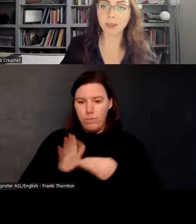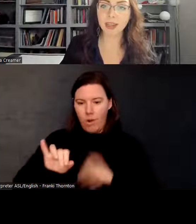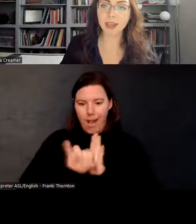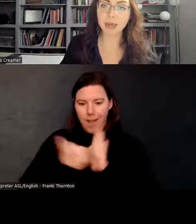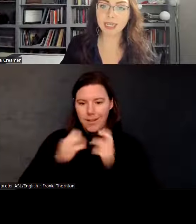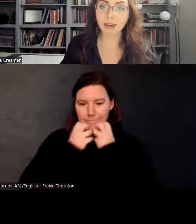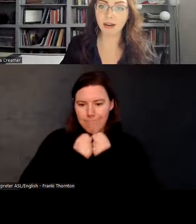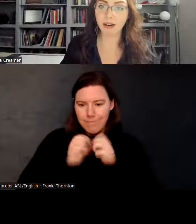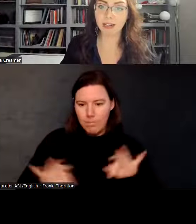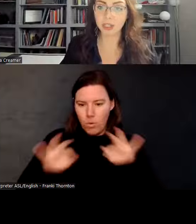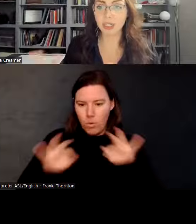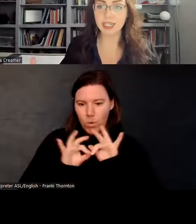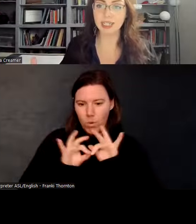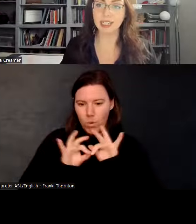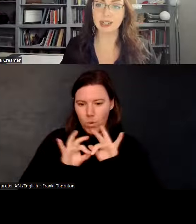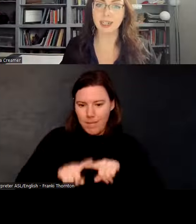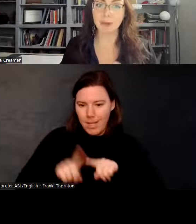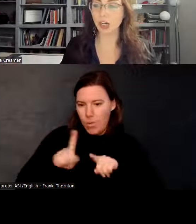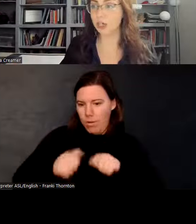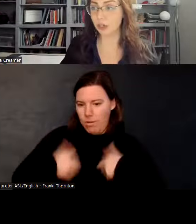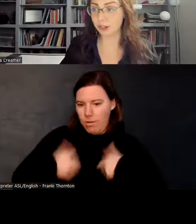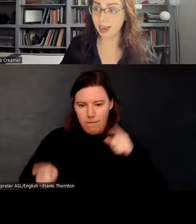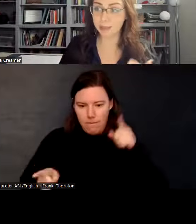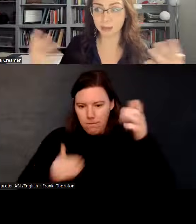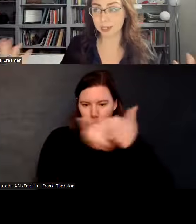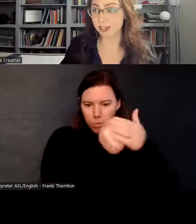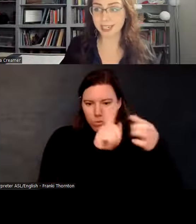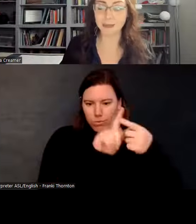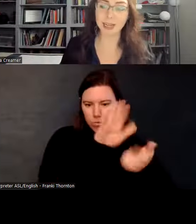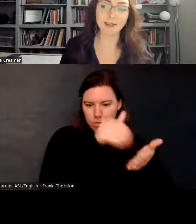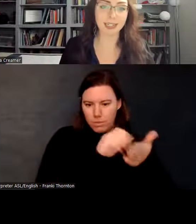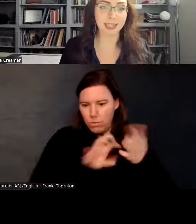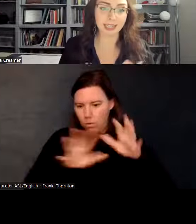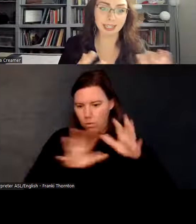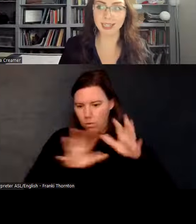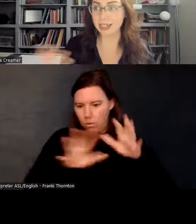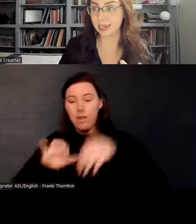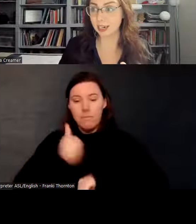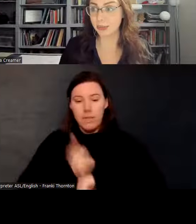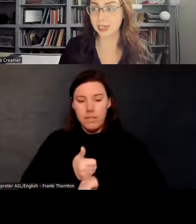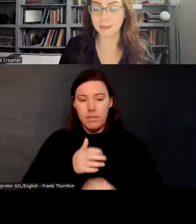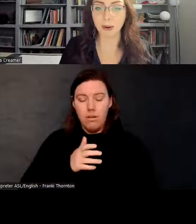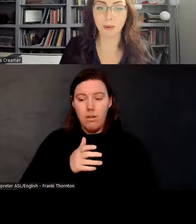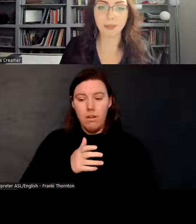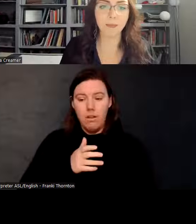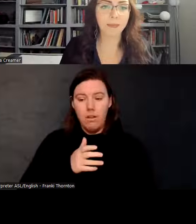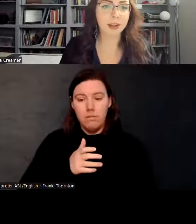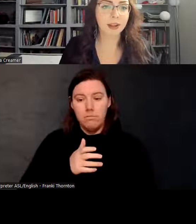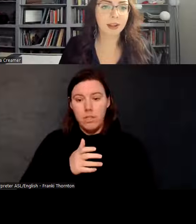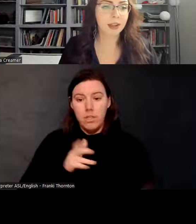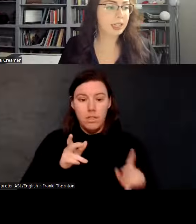empire based on increasing Assyrian pressures over time that we have seen manifested in the cities and countryside